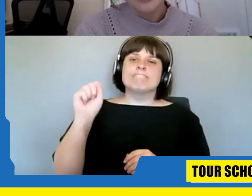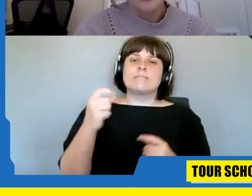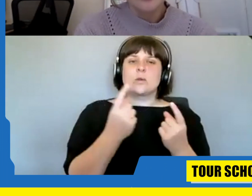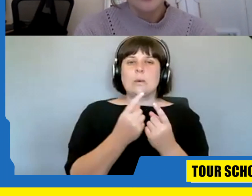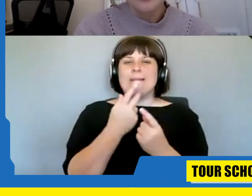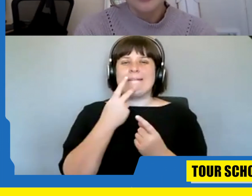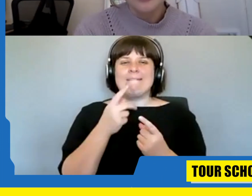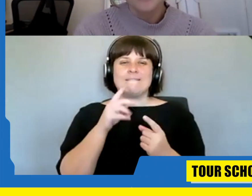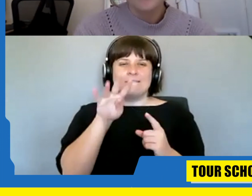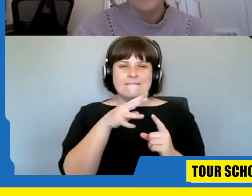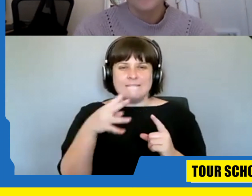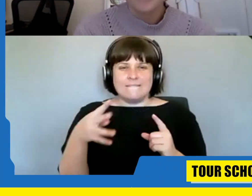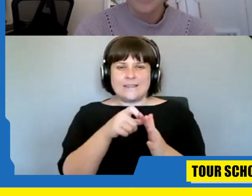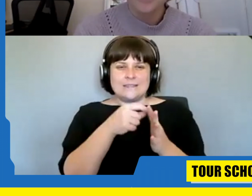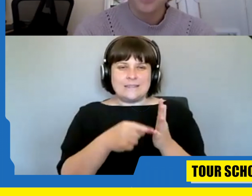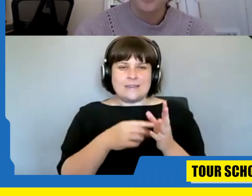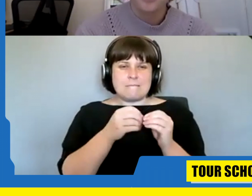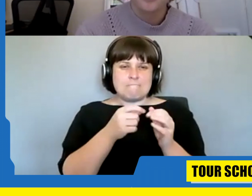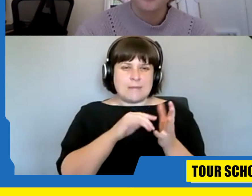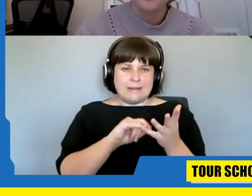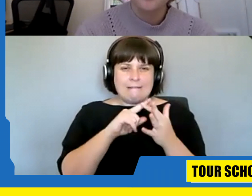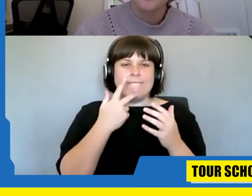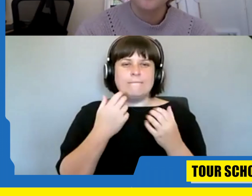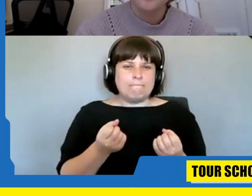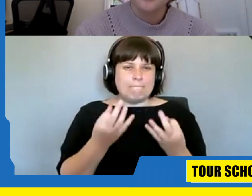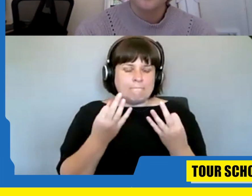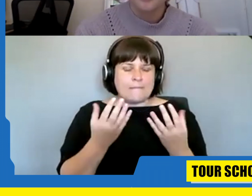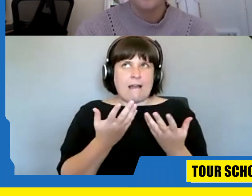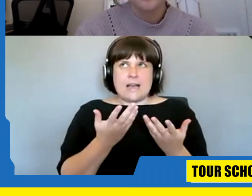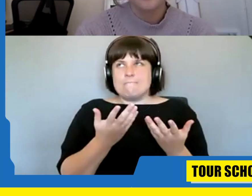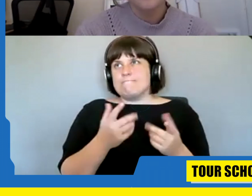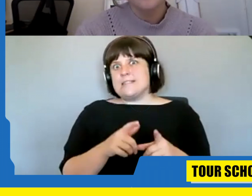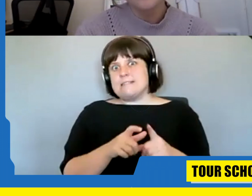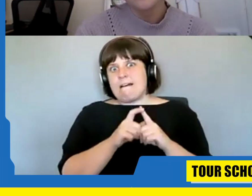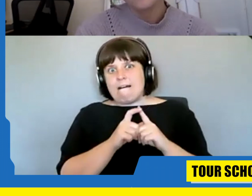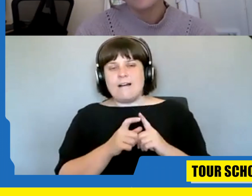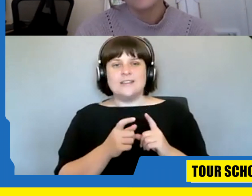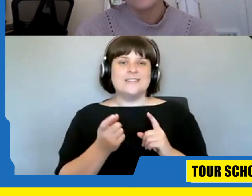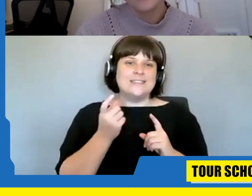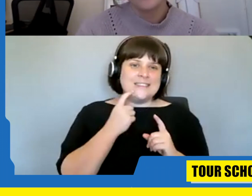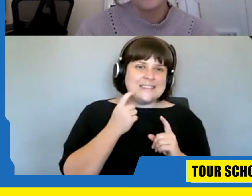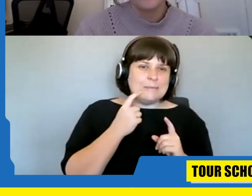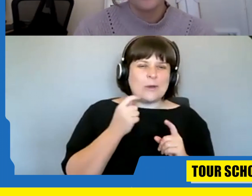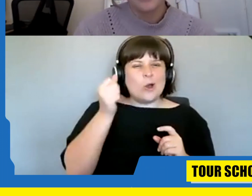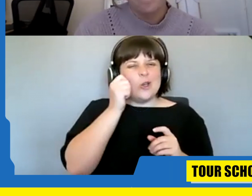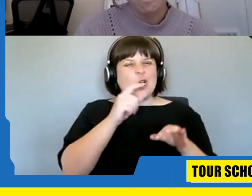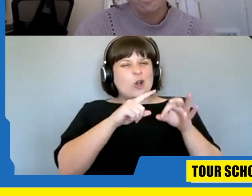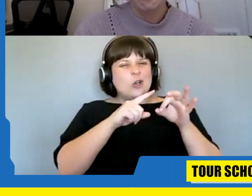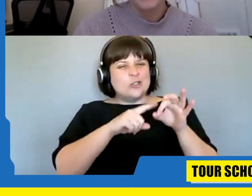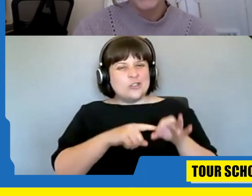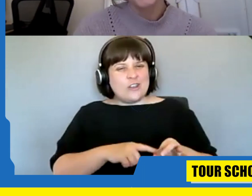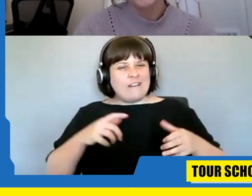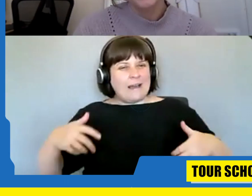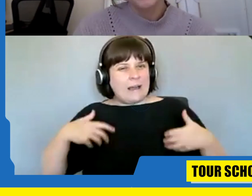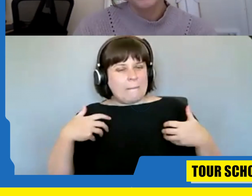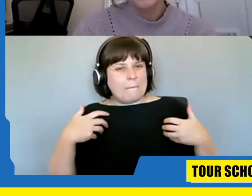it's really difficult to do any kind of, simple SurveyMonkey questionnaire. You would also have to have somebody